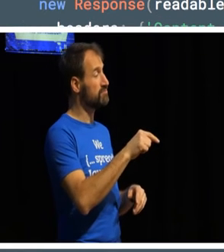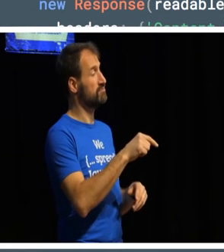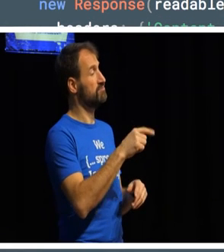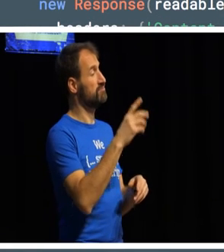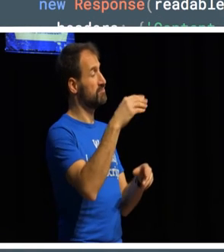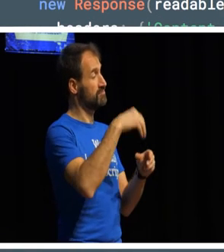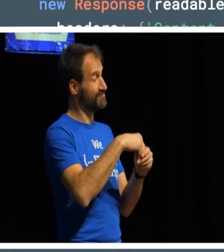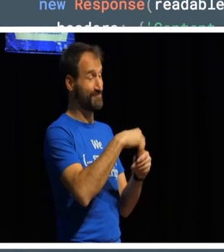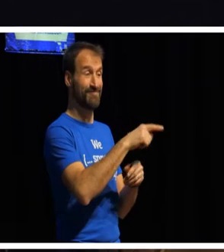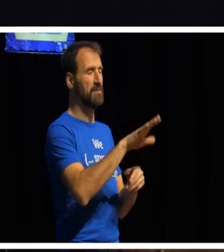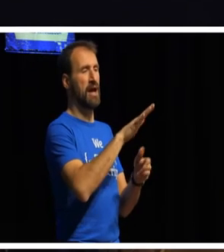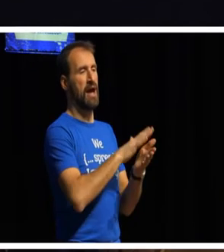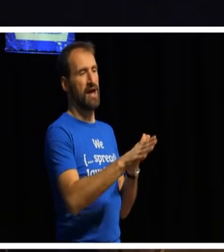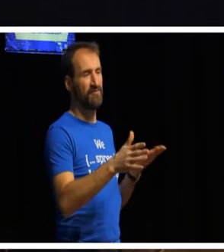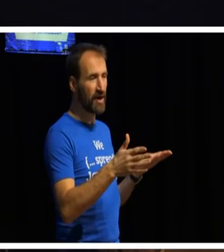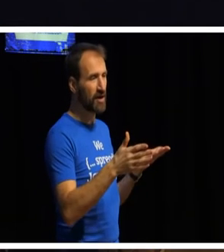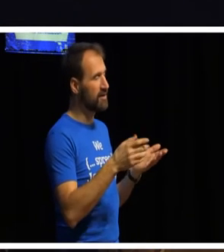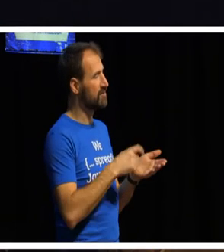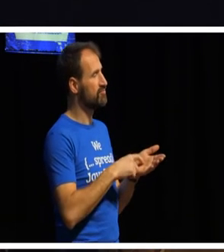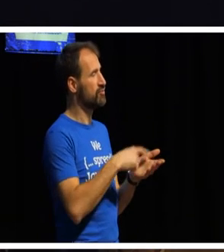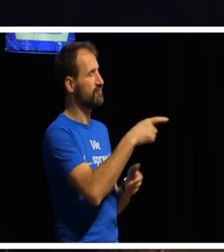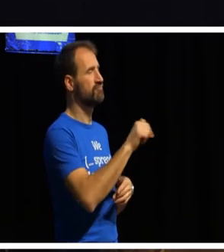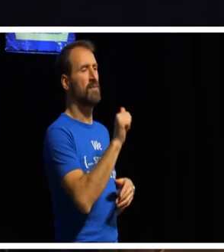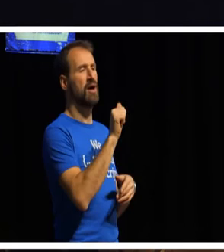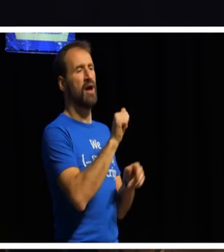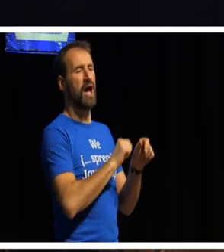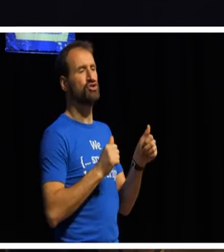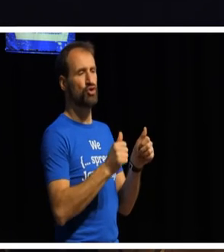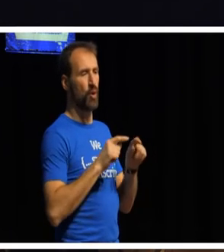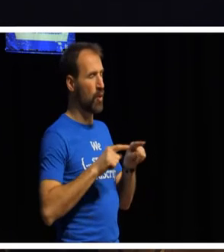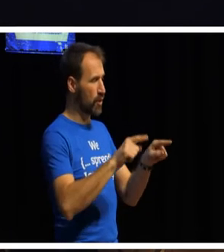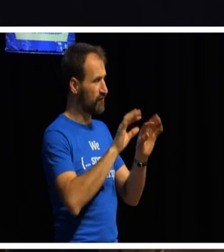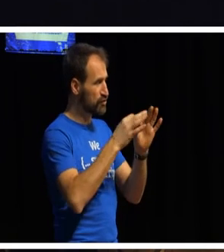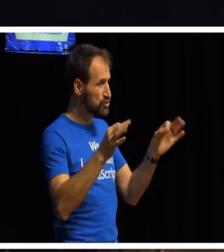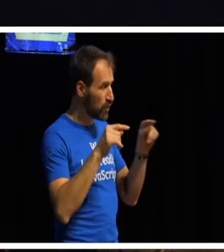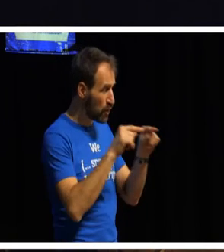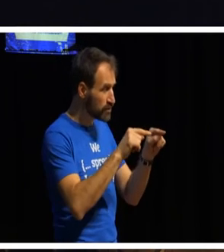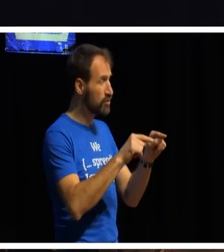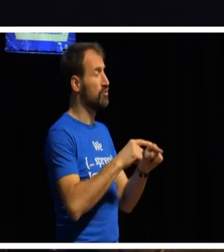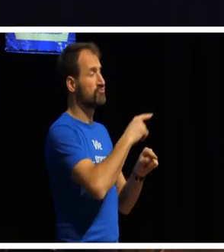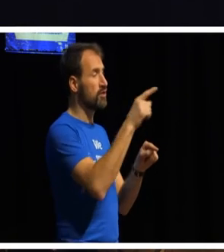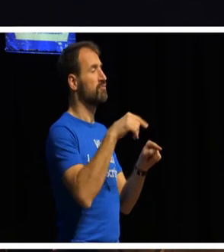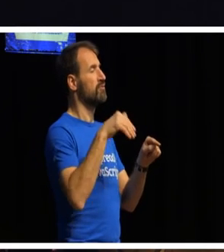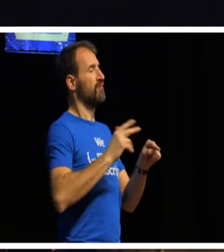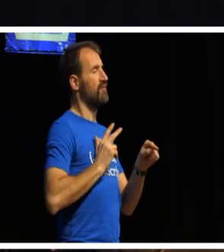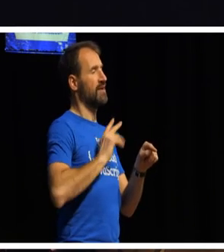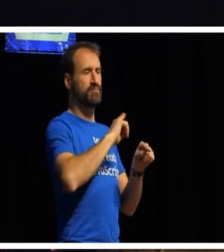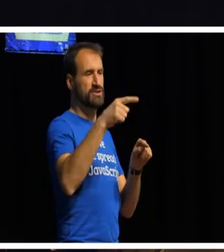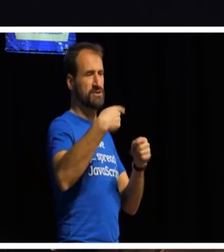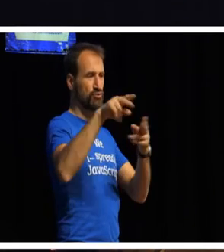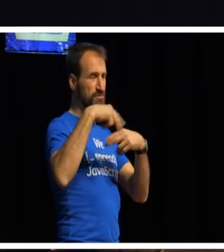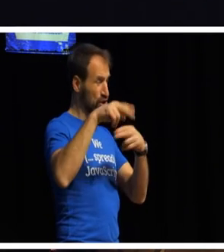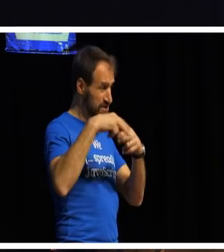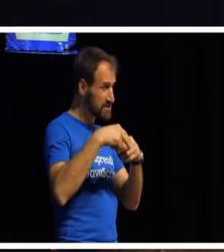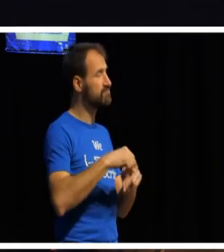lot easier. So I'm just going to create an async function here, and then for every one of those responses, I'm going to pipe the body to